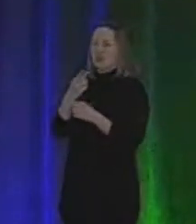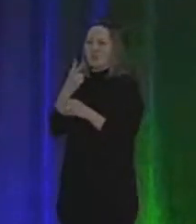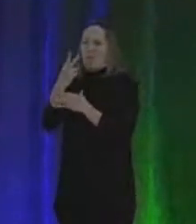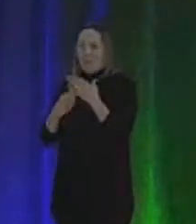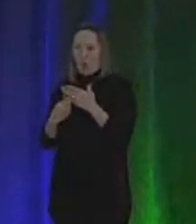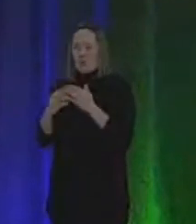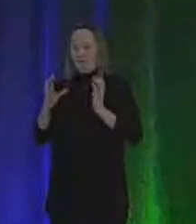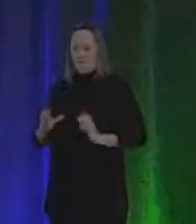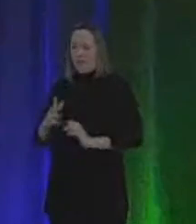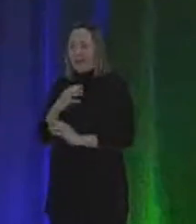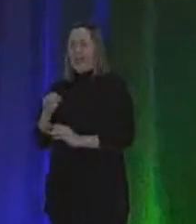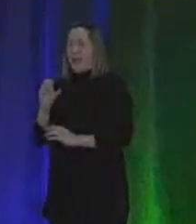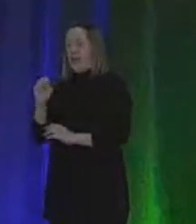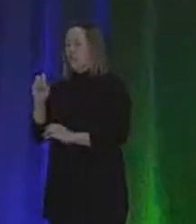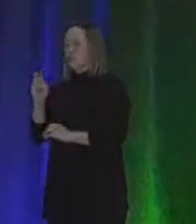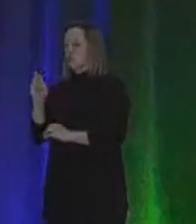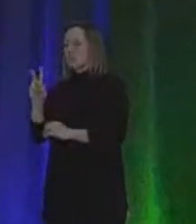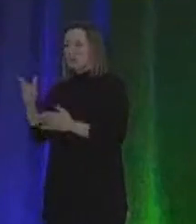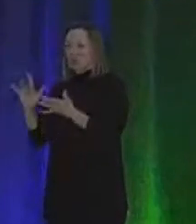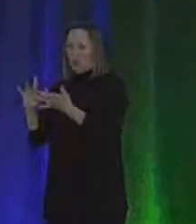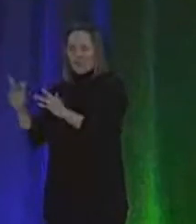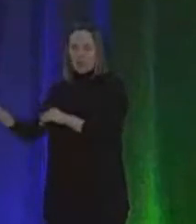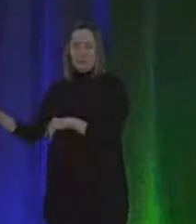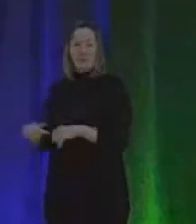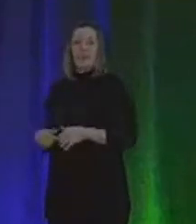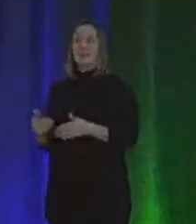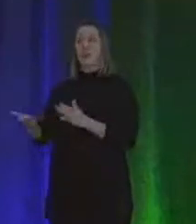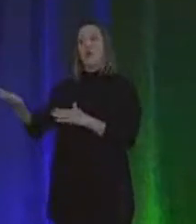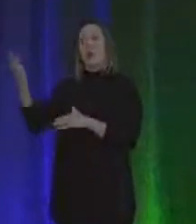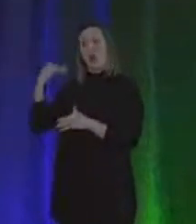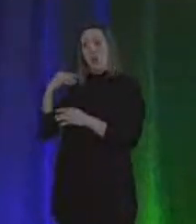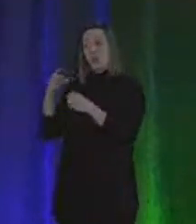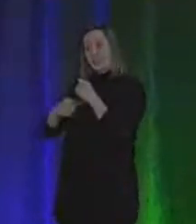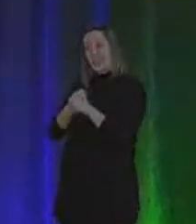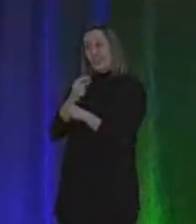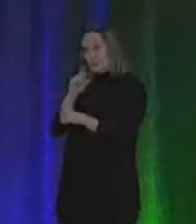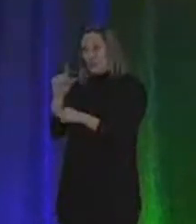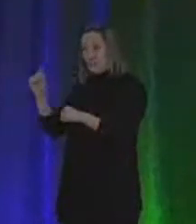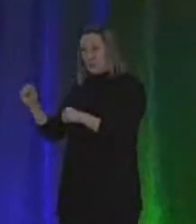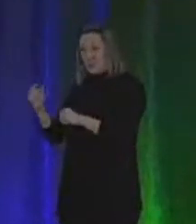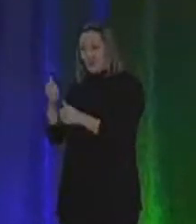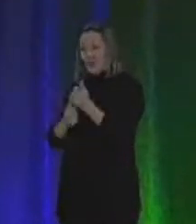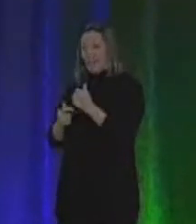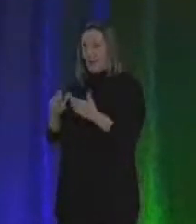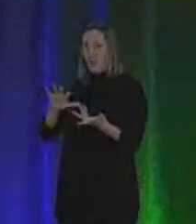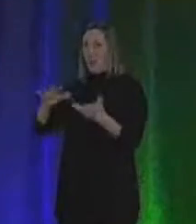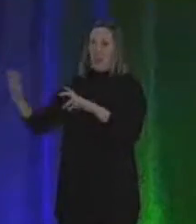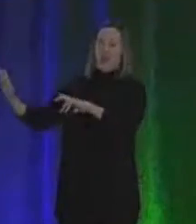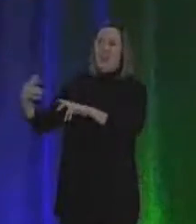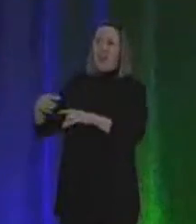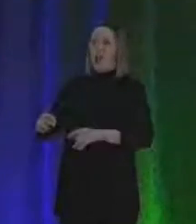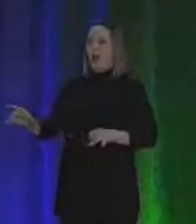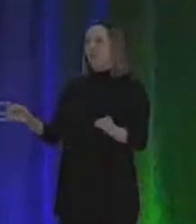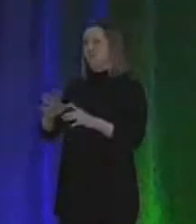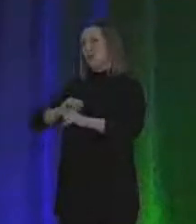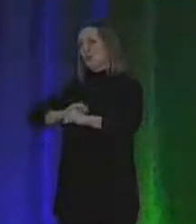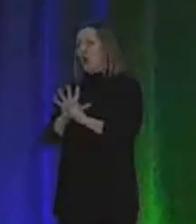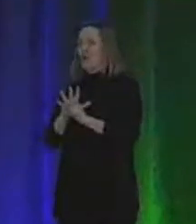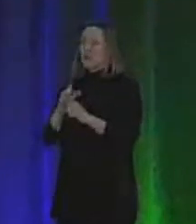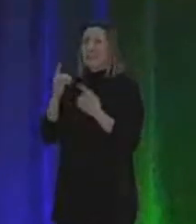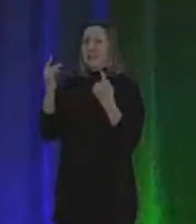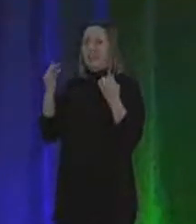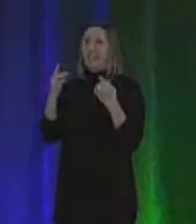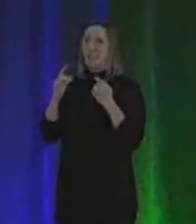server. So in early 2020, when honestly everybody was freaking out about COVID and rethinking their